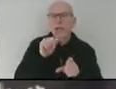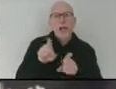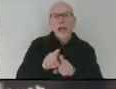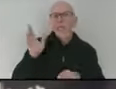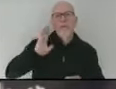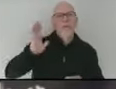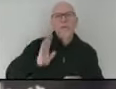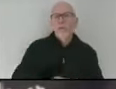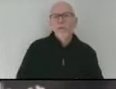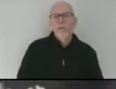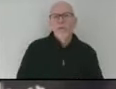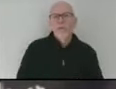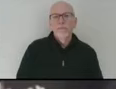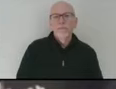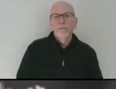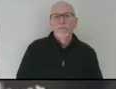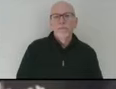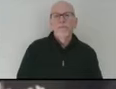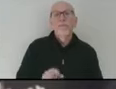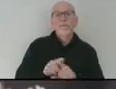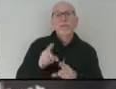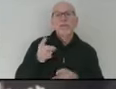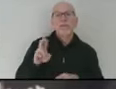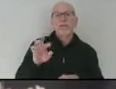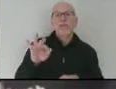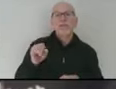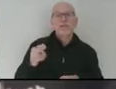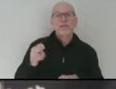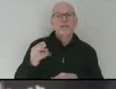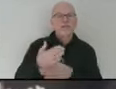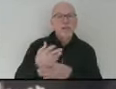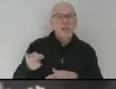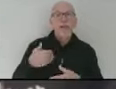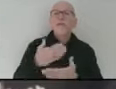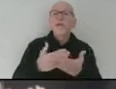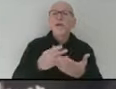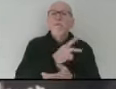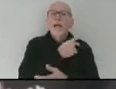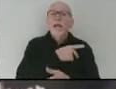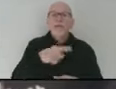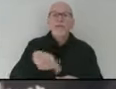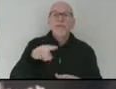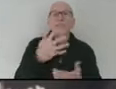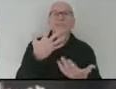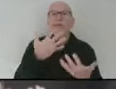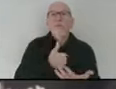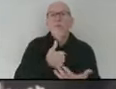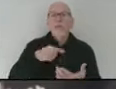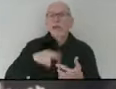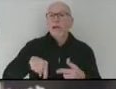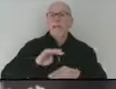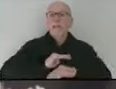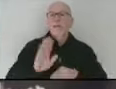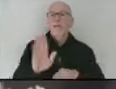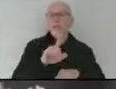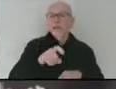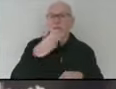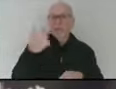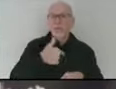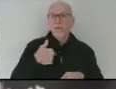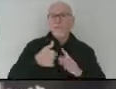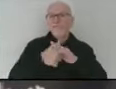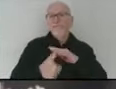experienced before. Like Dr. Fish shared, there are patients that unfortunately we can't meet their needs right now because we're inundated. We